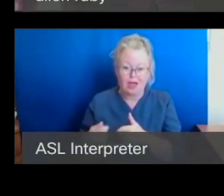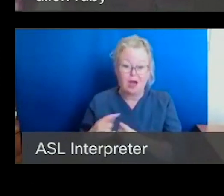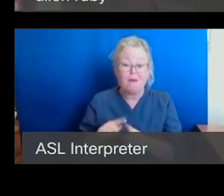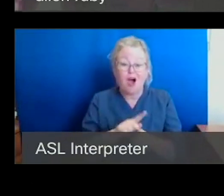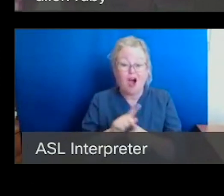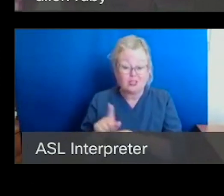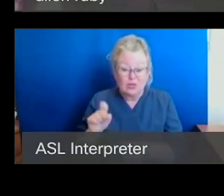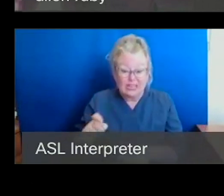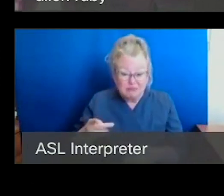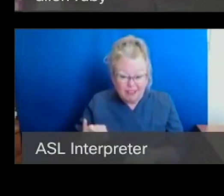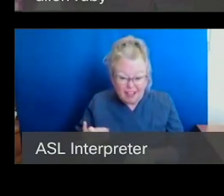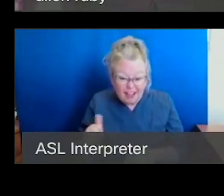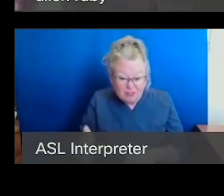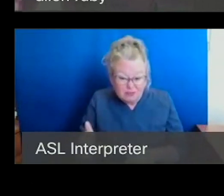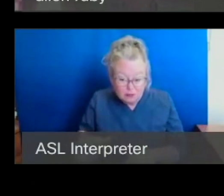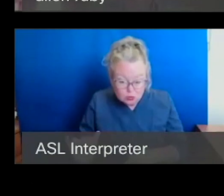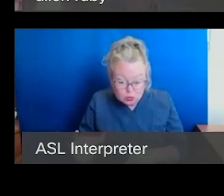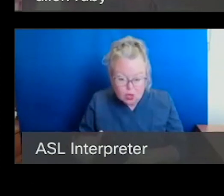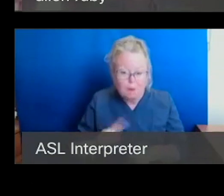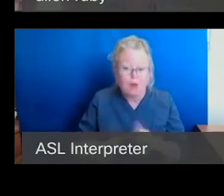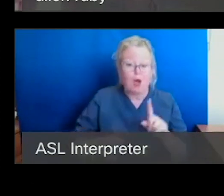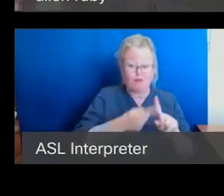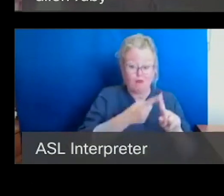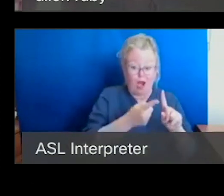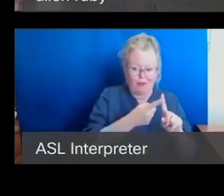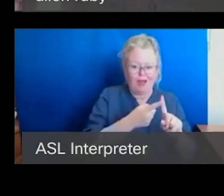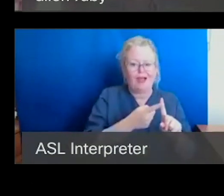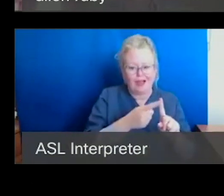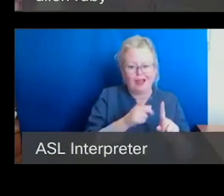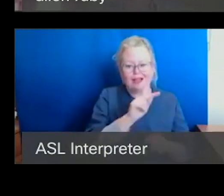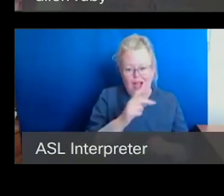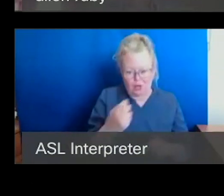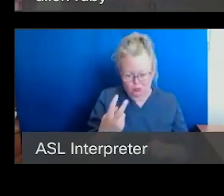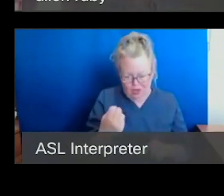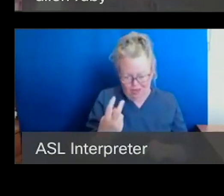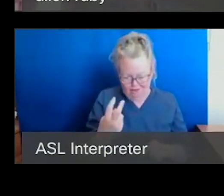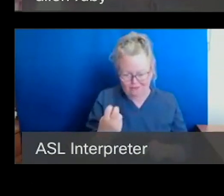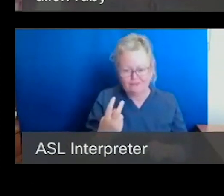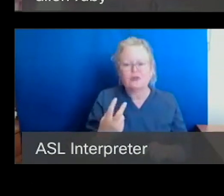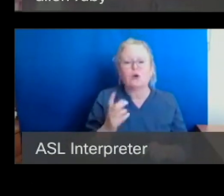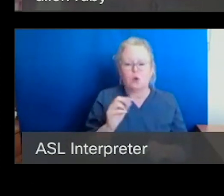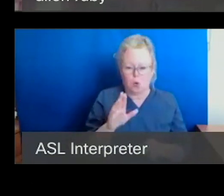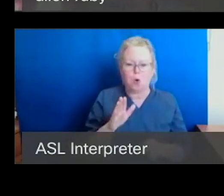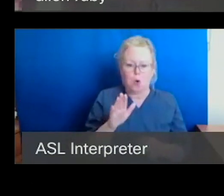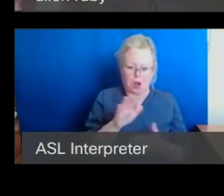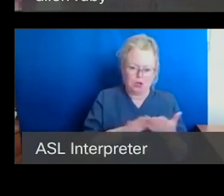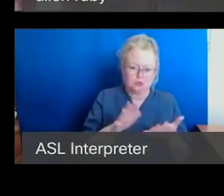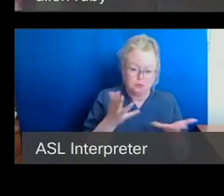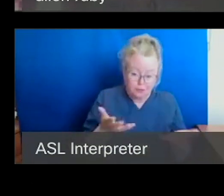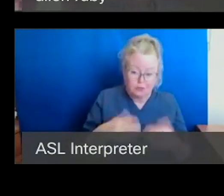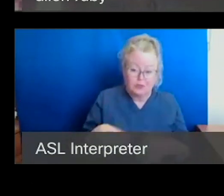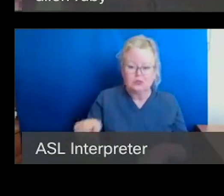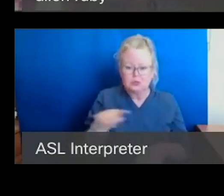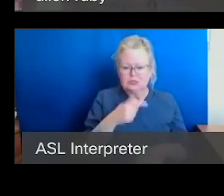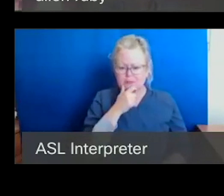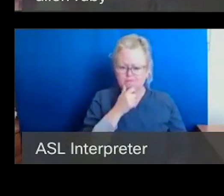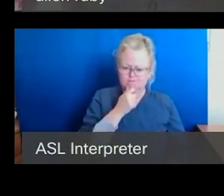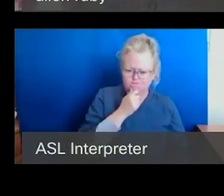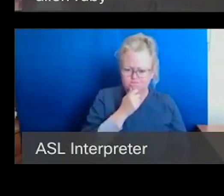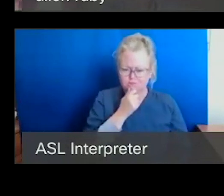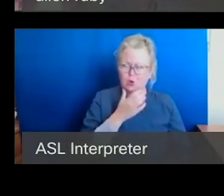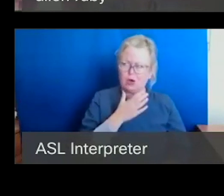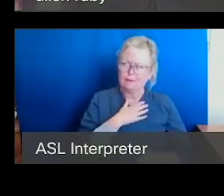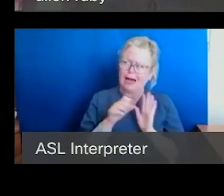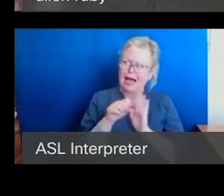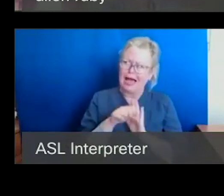has to be the primary K-12 education agency. Now, you may say, okay, in my state, the